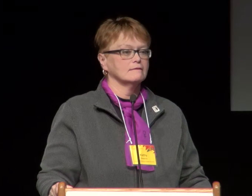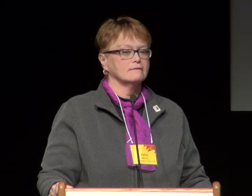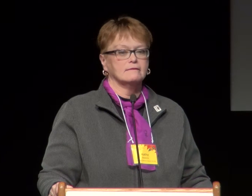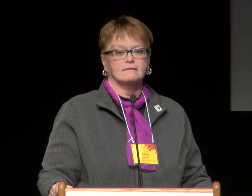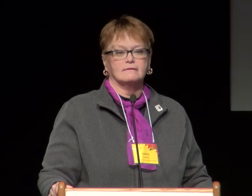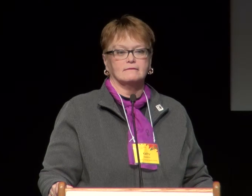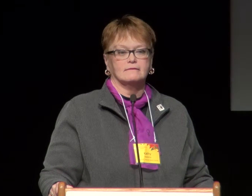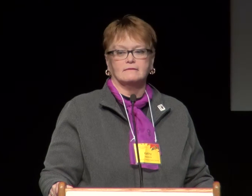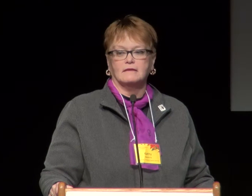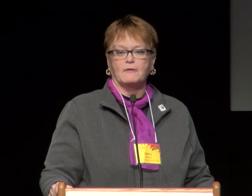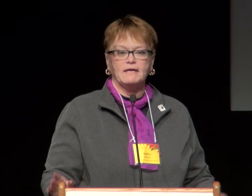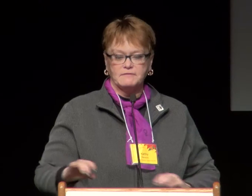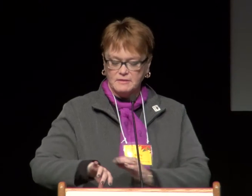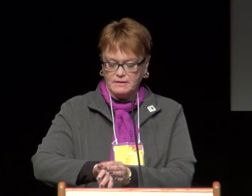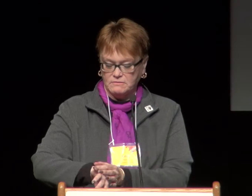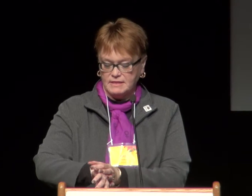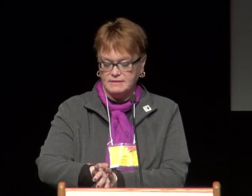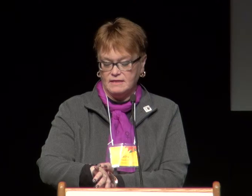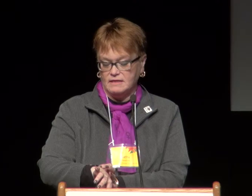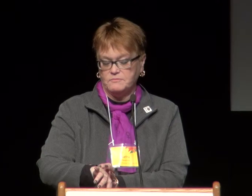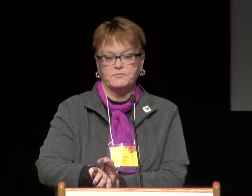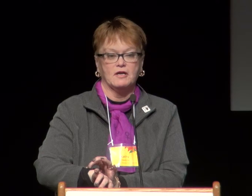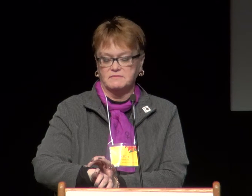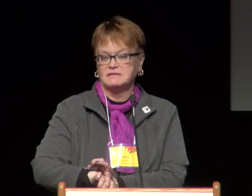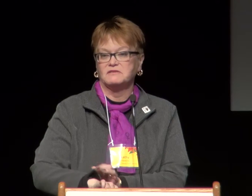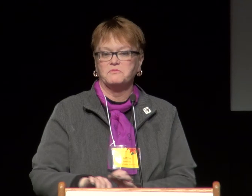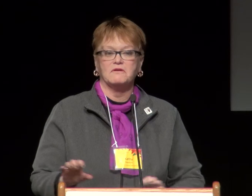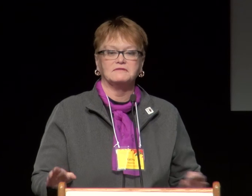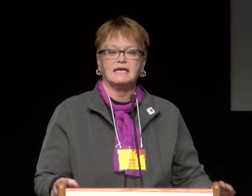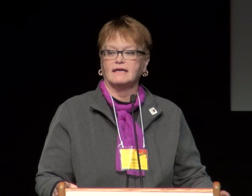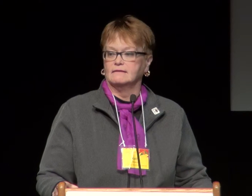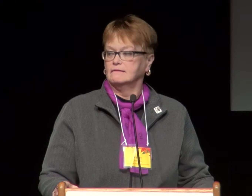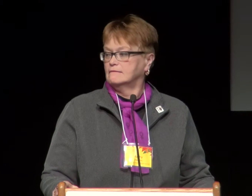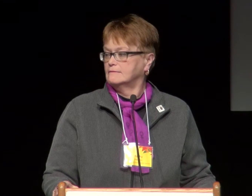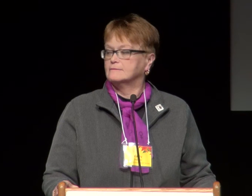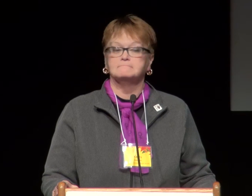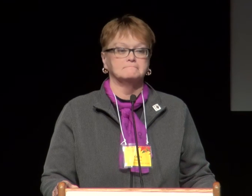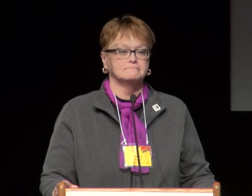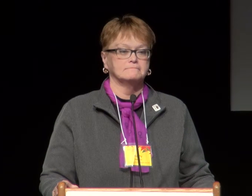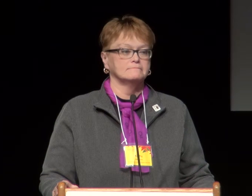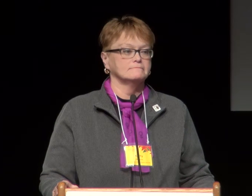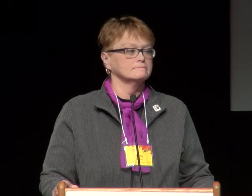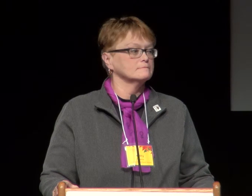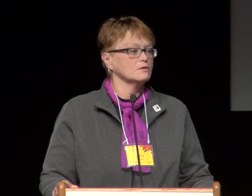mic. And we have till about, I'd say, approximately 12:10.